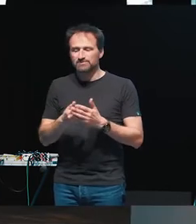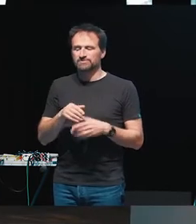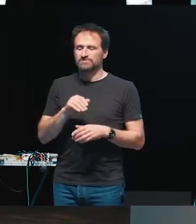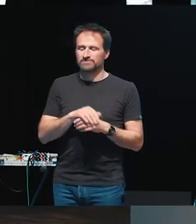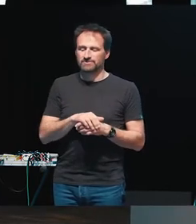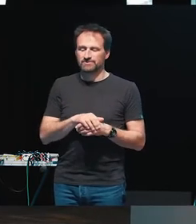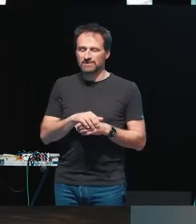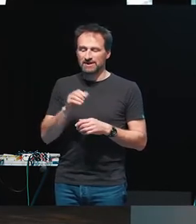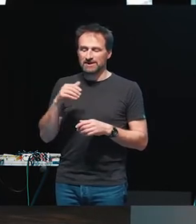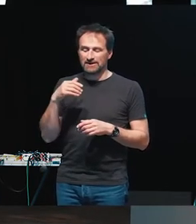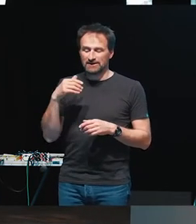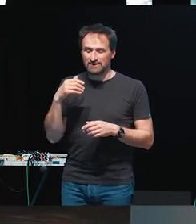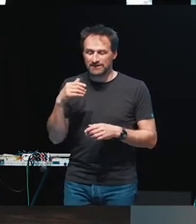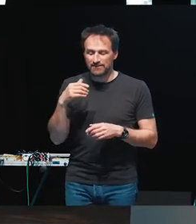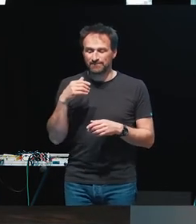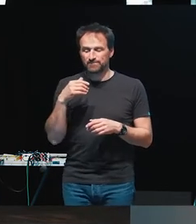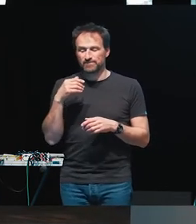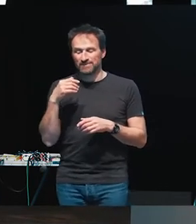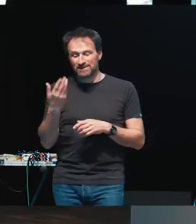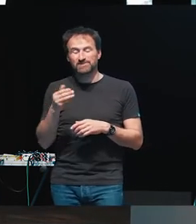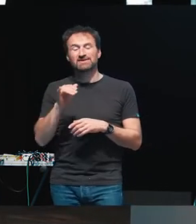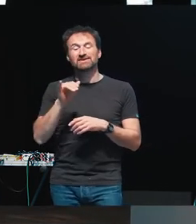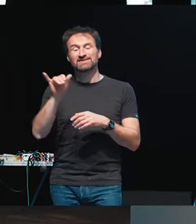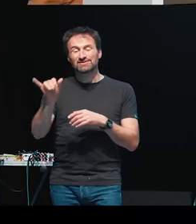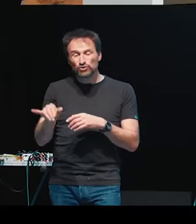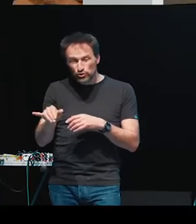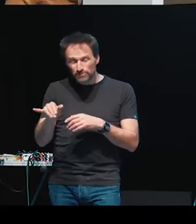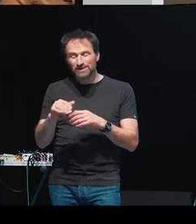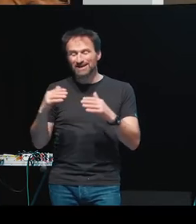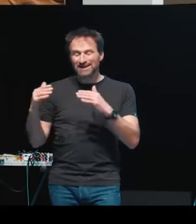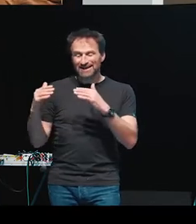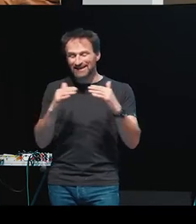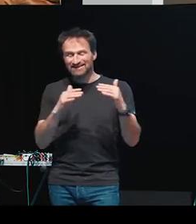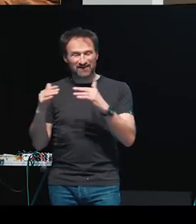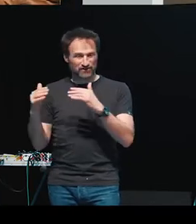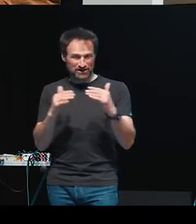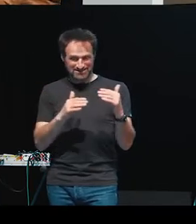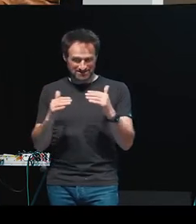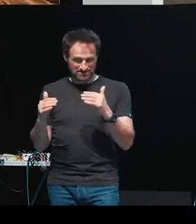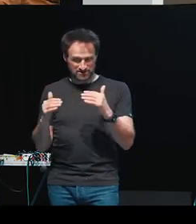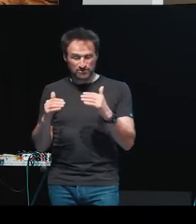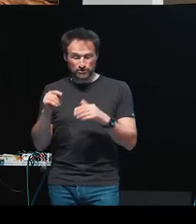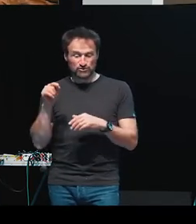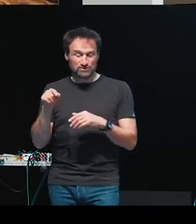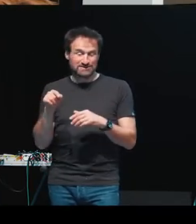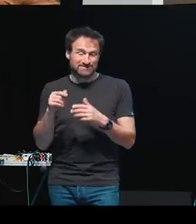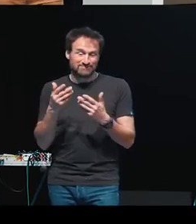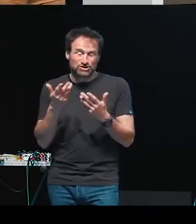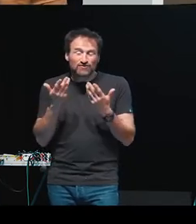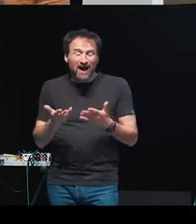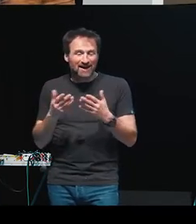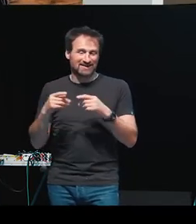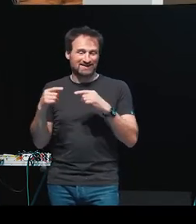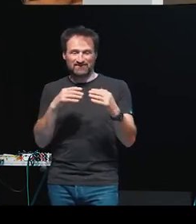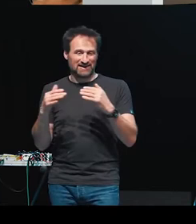the ability of the compiler to automatically detect and assign types to our program, so we can save up some